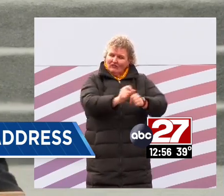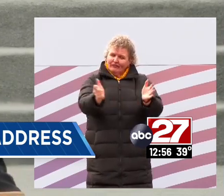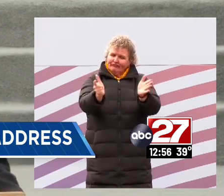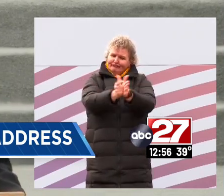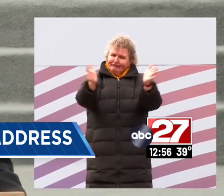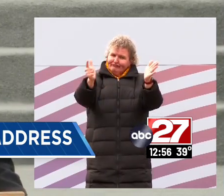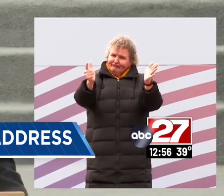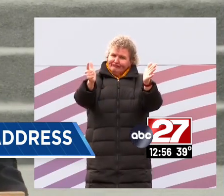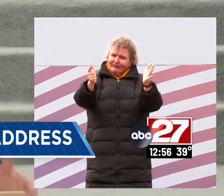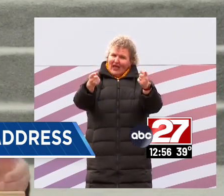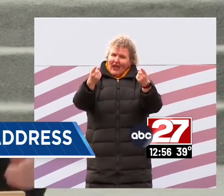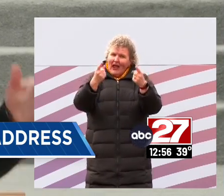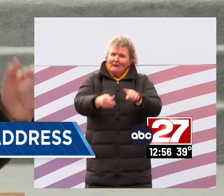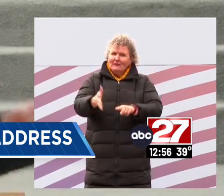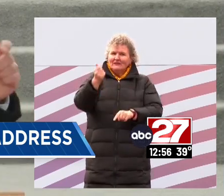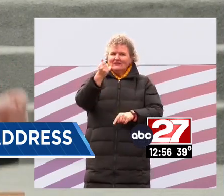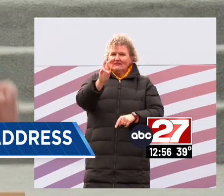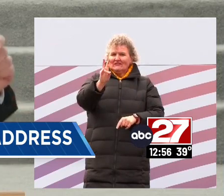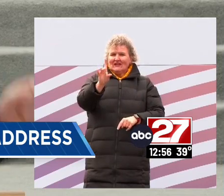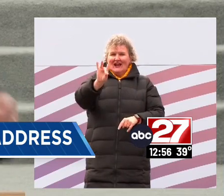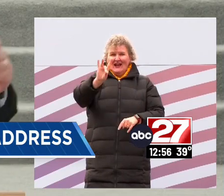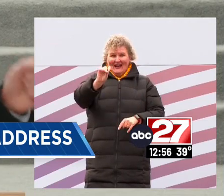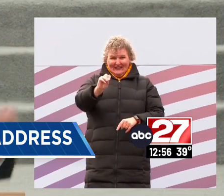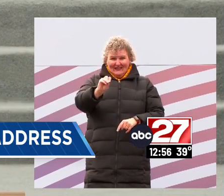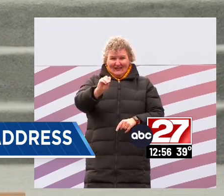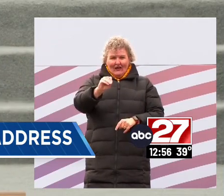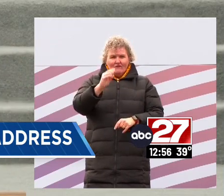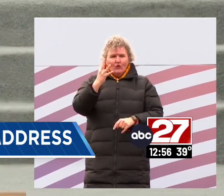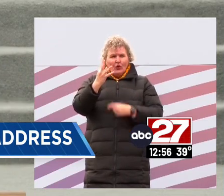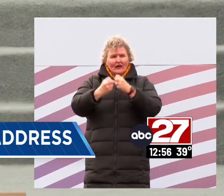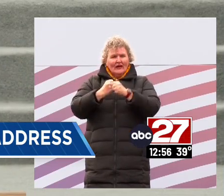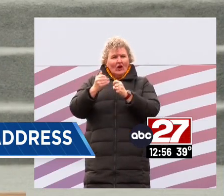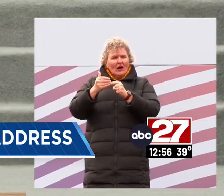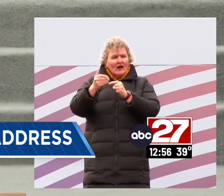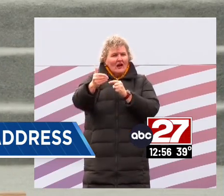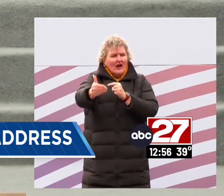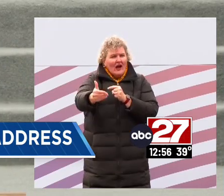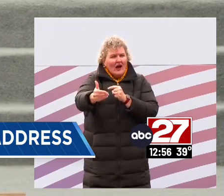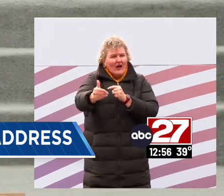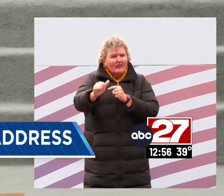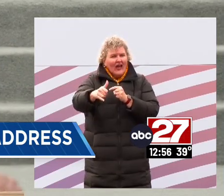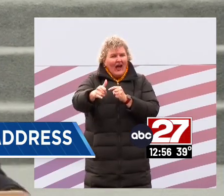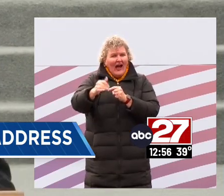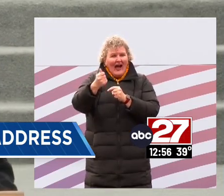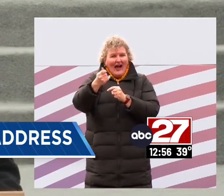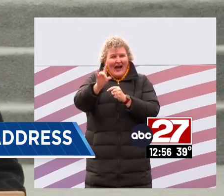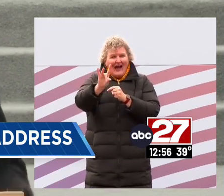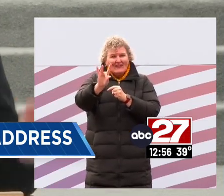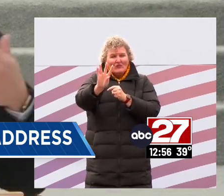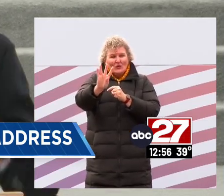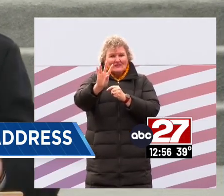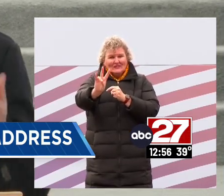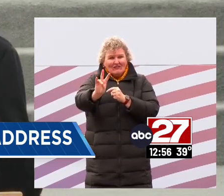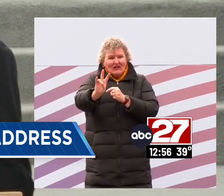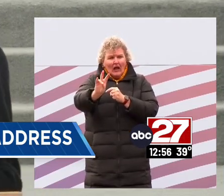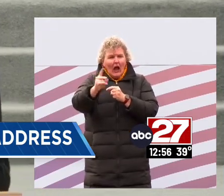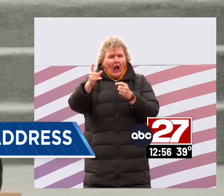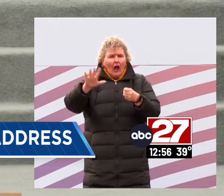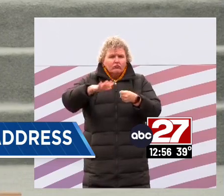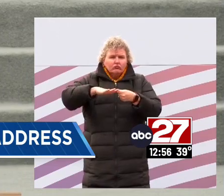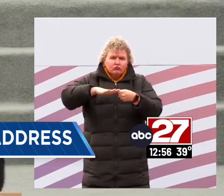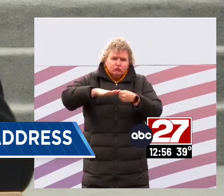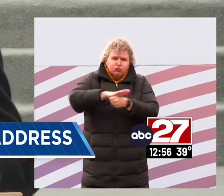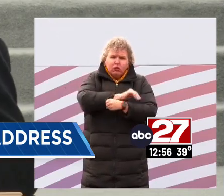1780. But it took until 1847 for total abolition. You see, we worked at